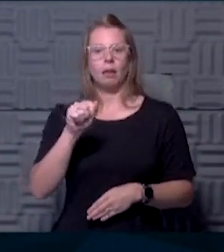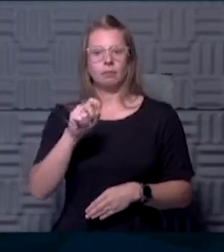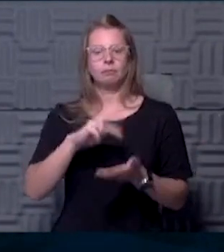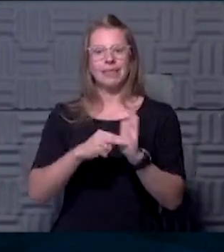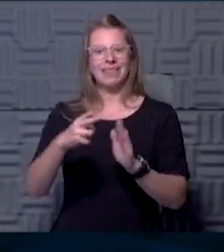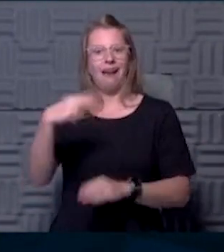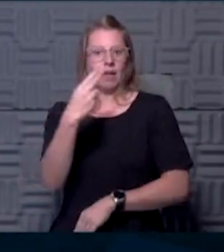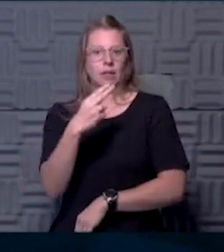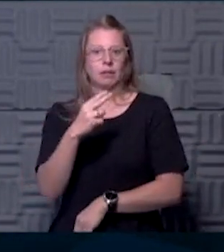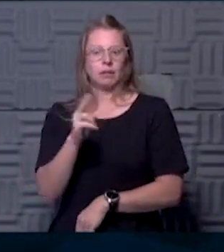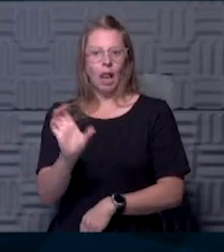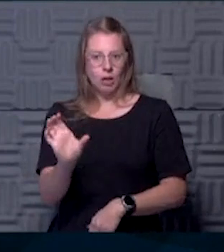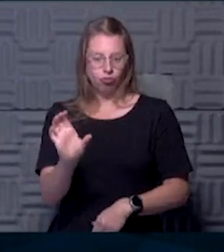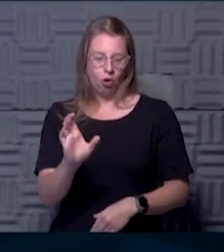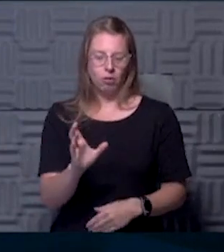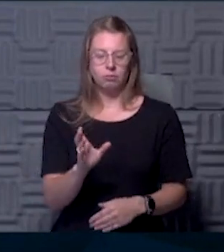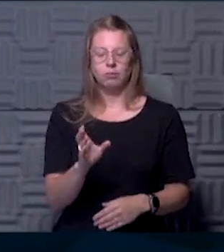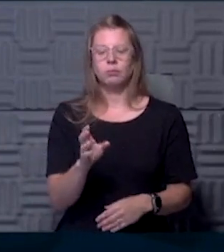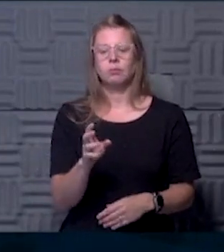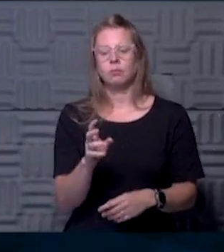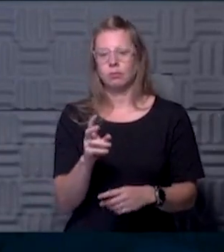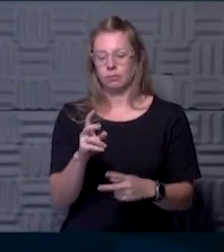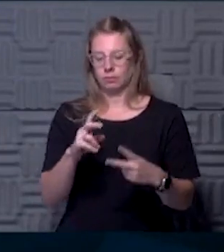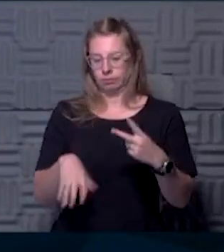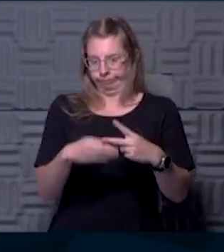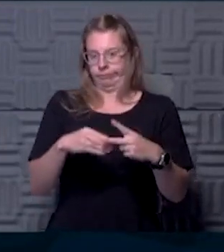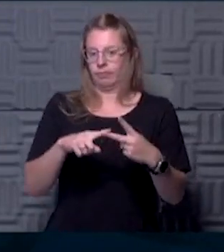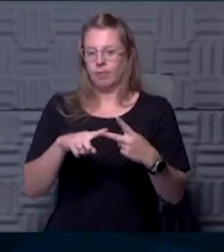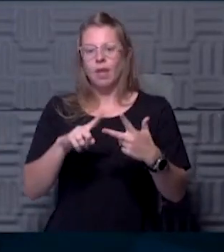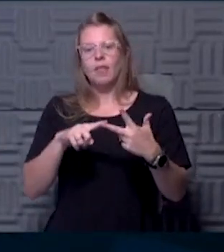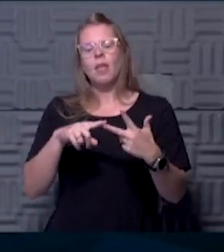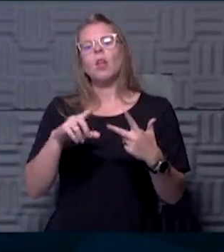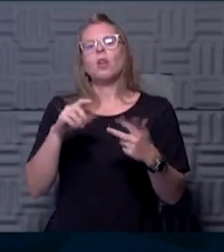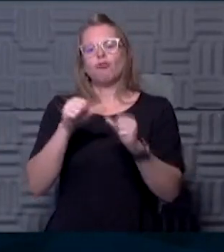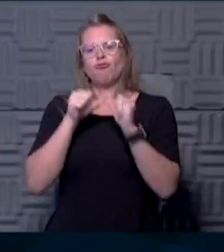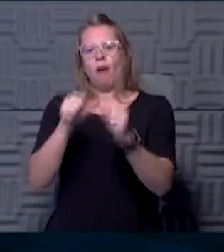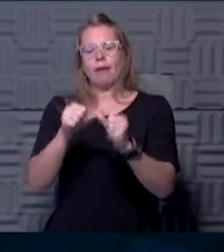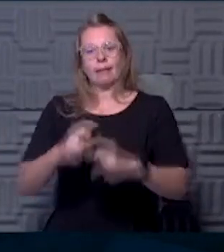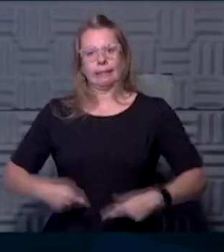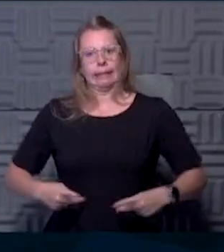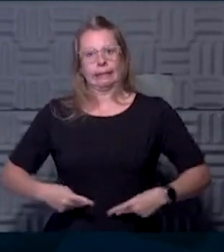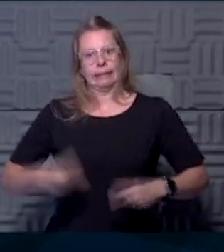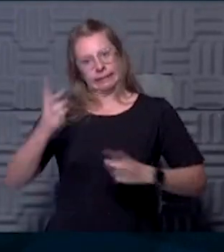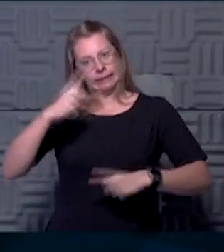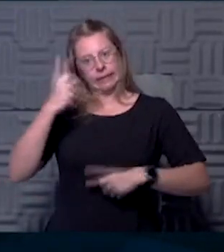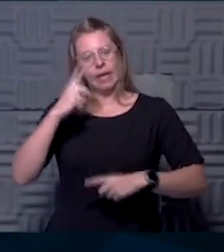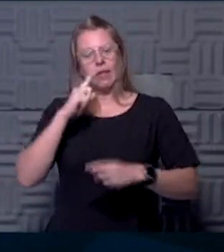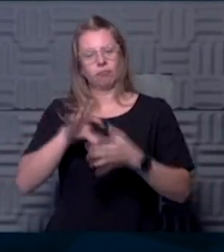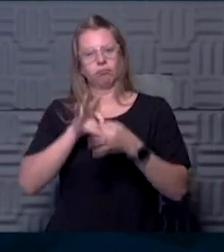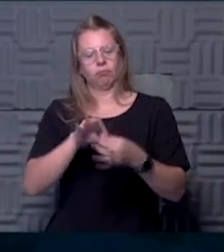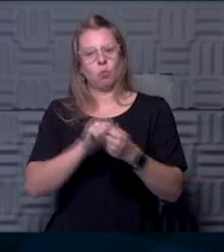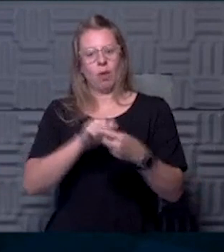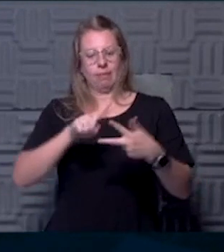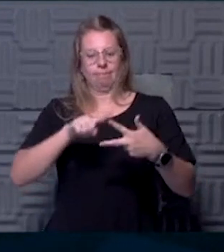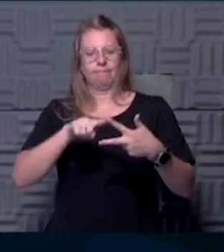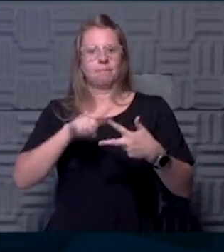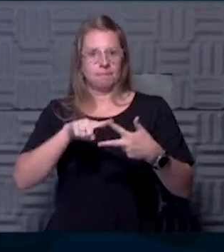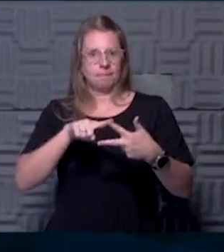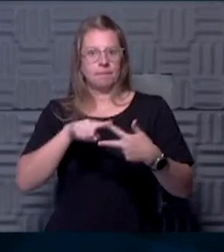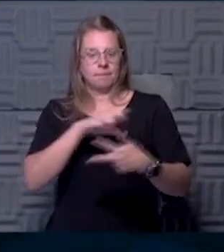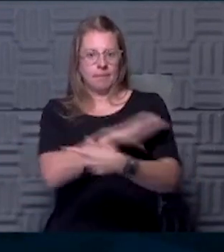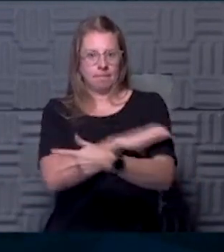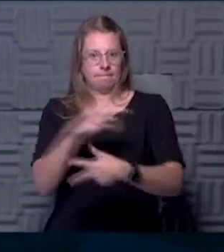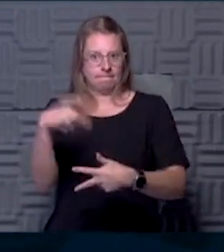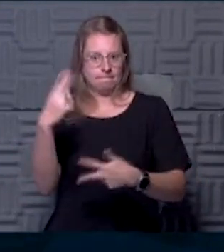common chronic disease across the community. And then chronic kidney disease. So I think that goes along with hypertension, but we see the impact of